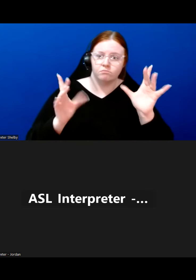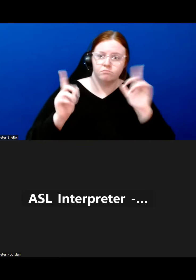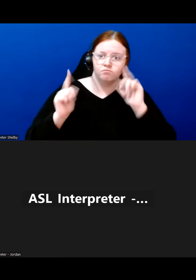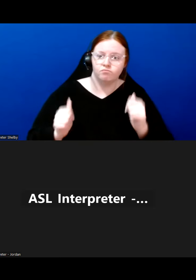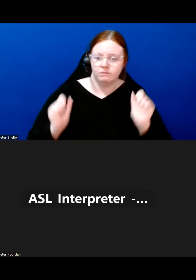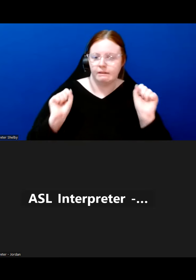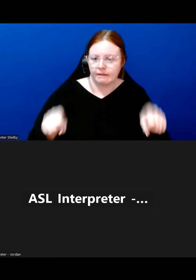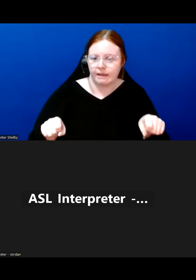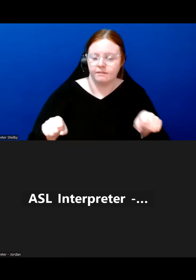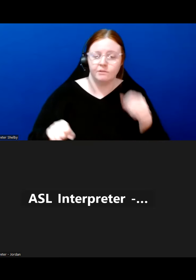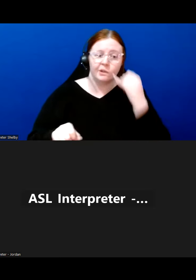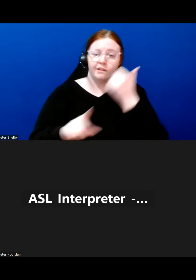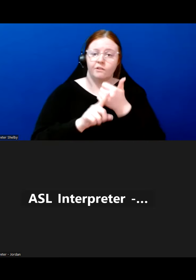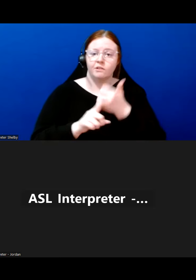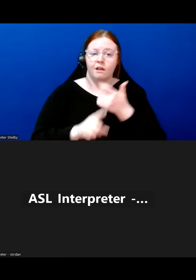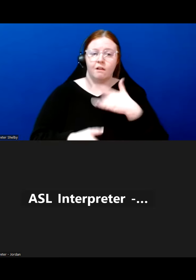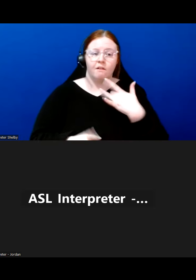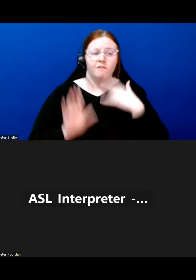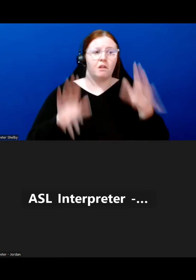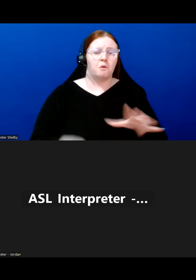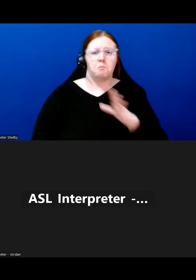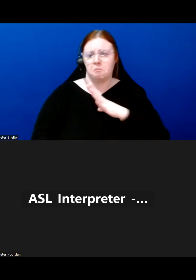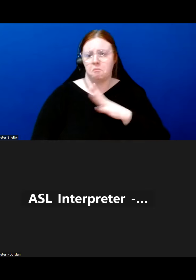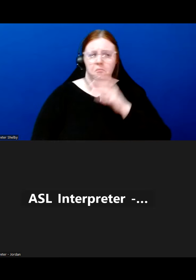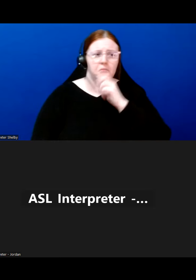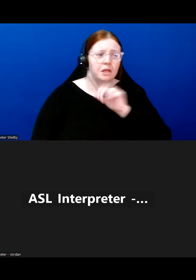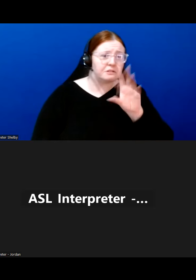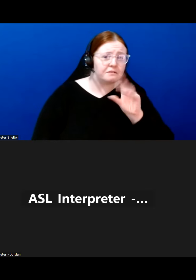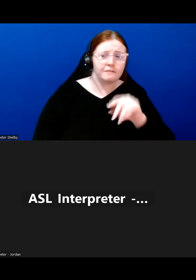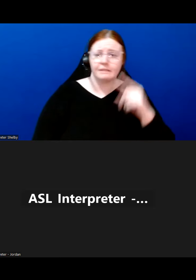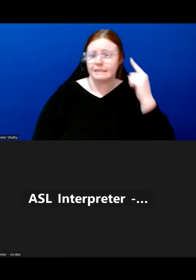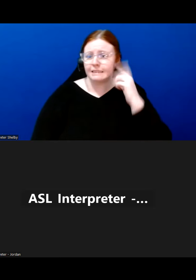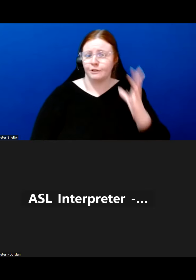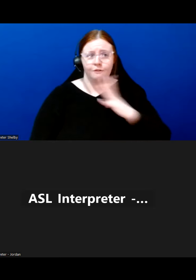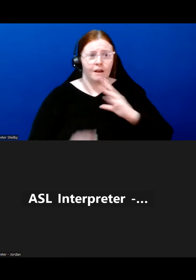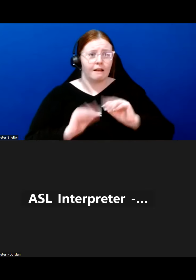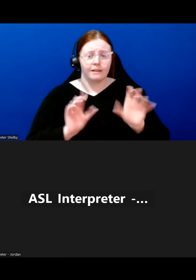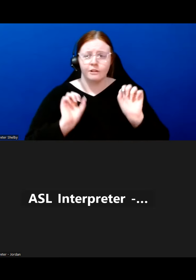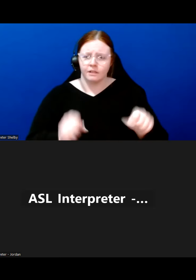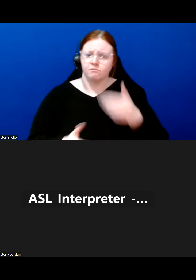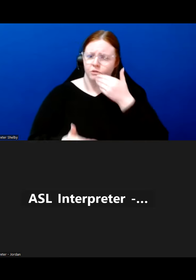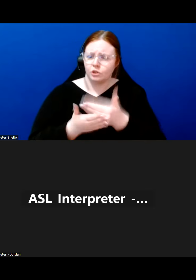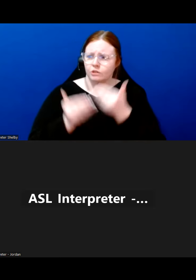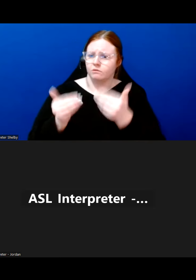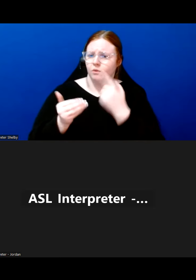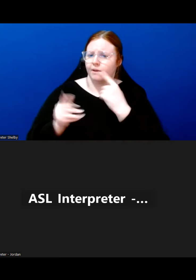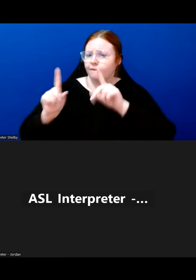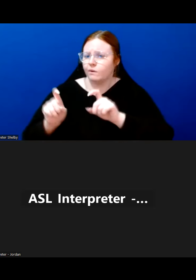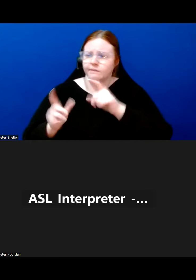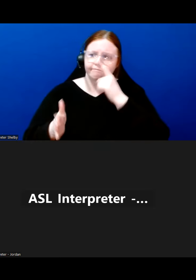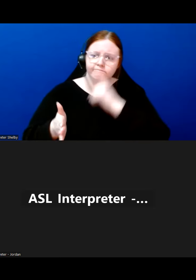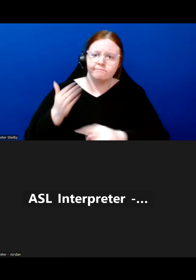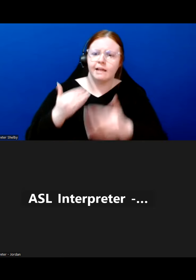have any concerns about your hearing at 50, it's really, really good to get a baseline just to see where you are in terms of your hearing